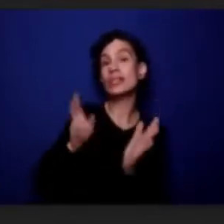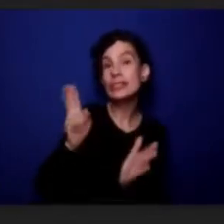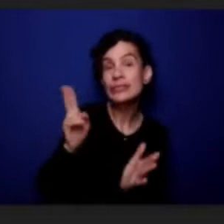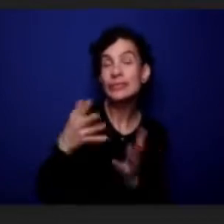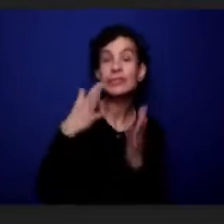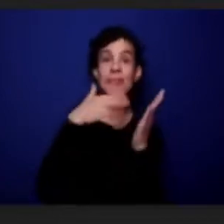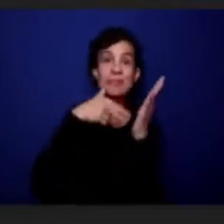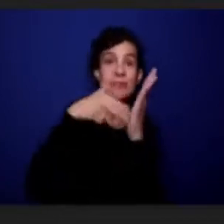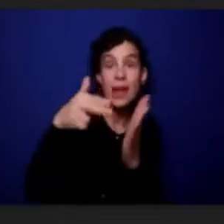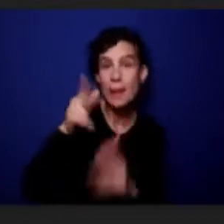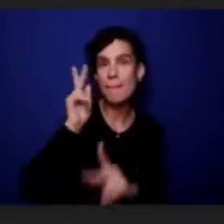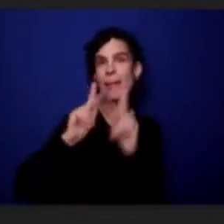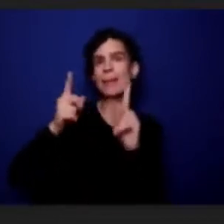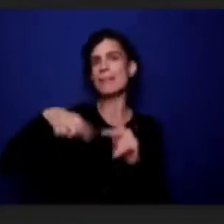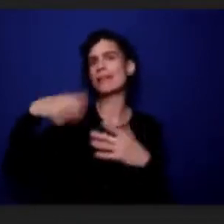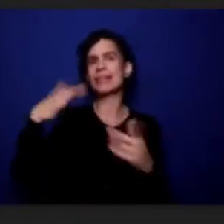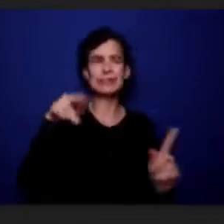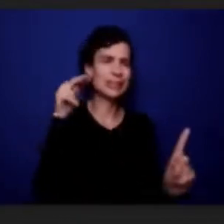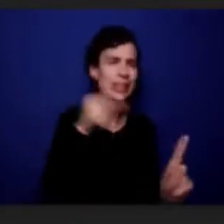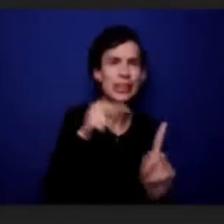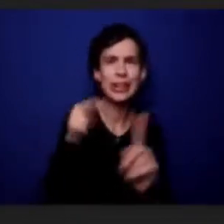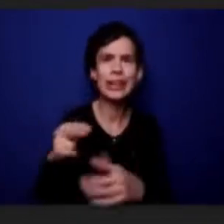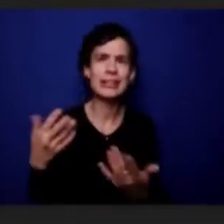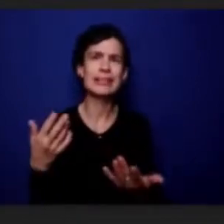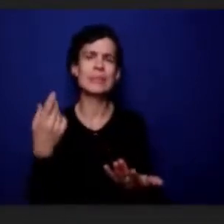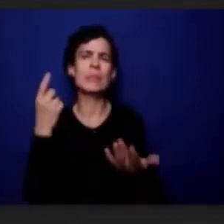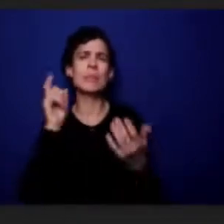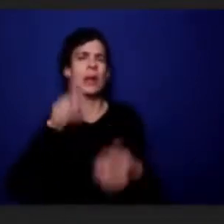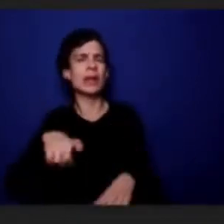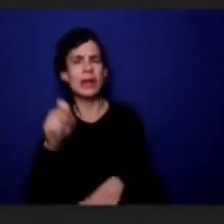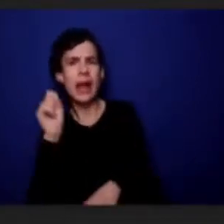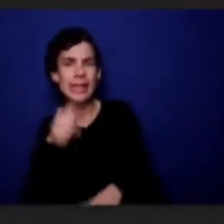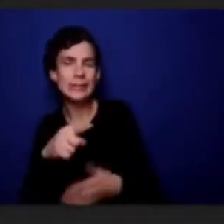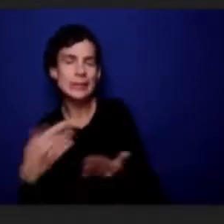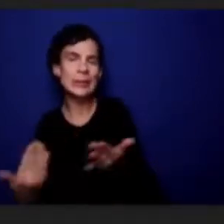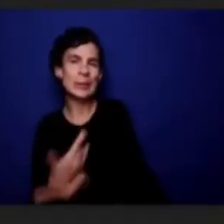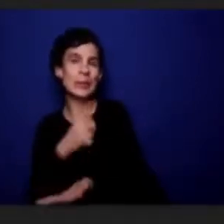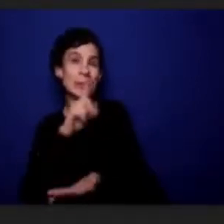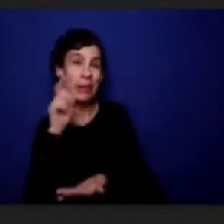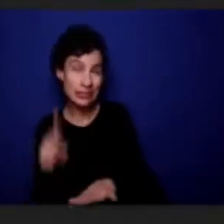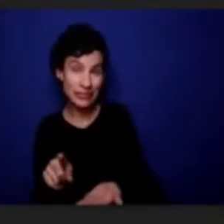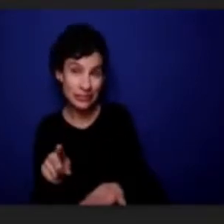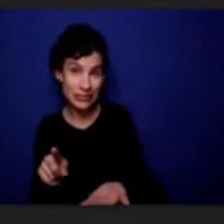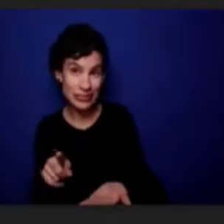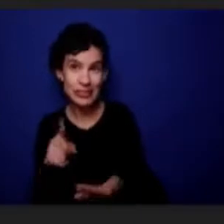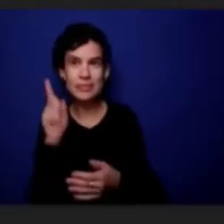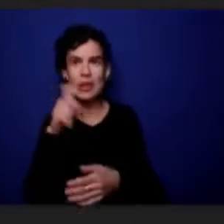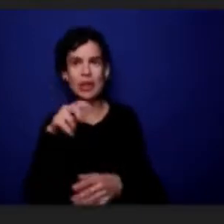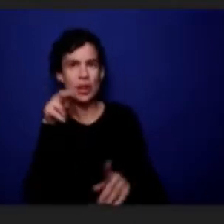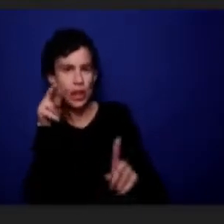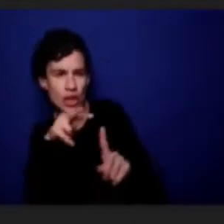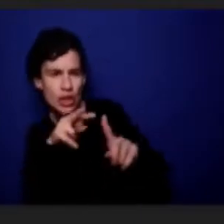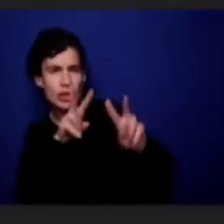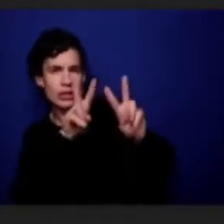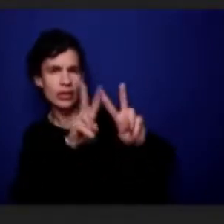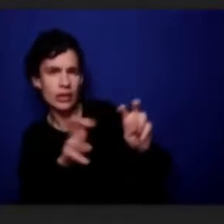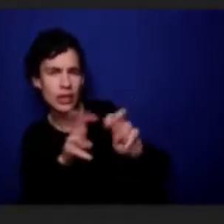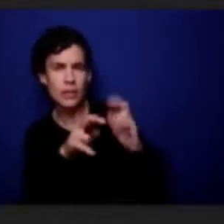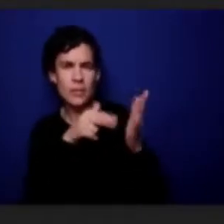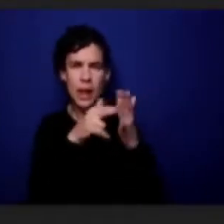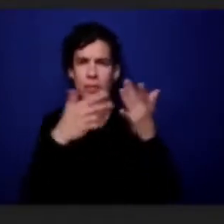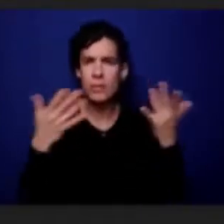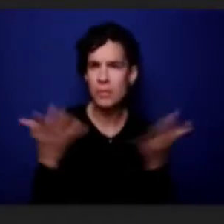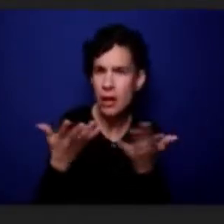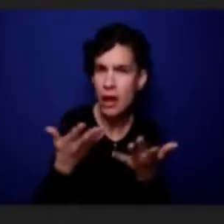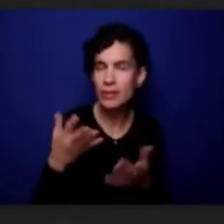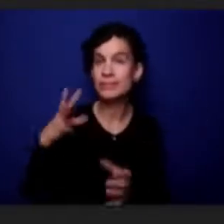ground that has been covered. And so I think that if you're going to be studying art history, that images, paintings that people have already looked at before,